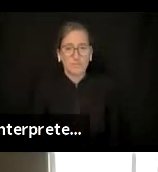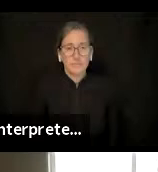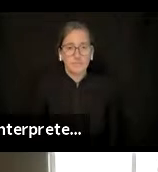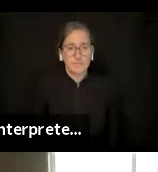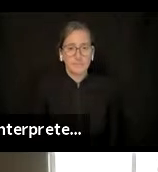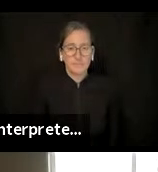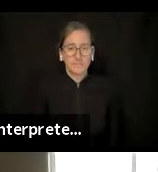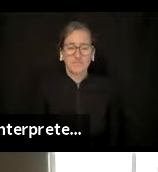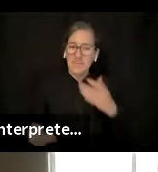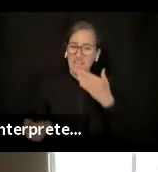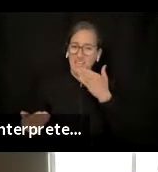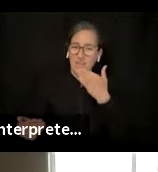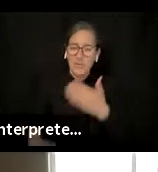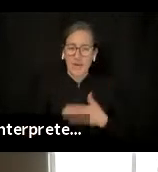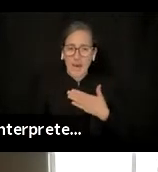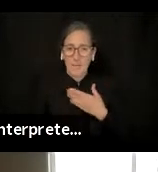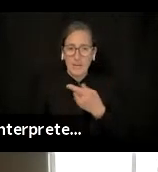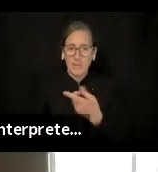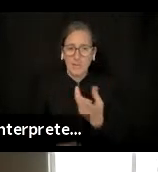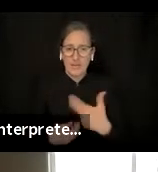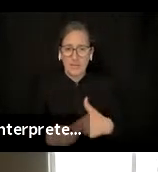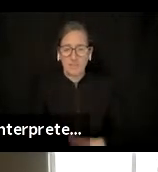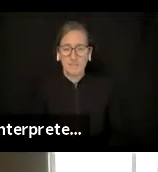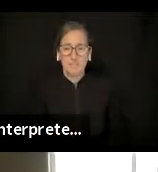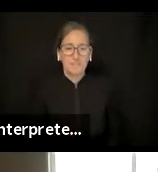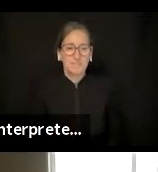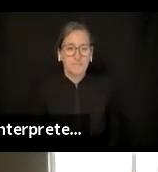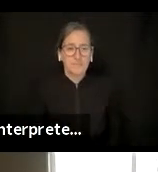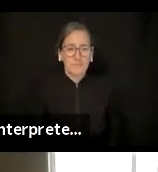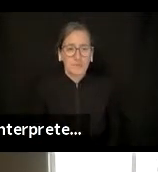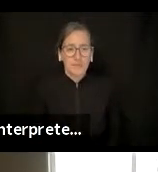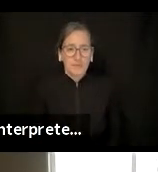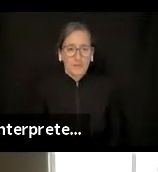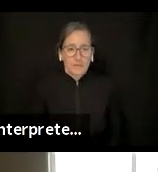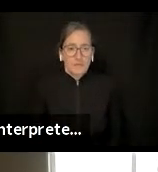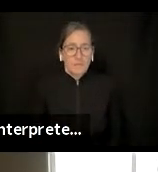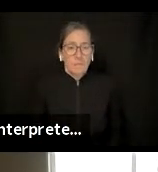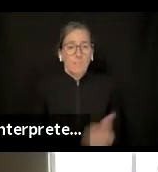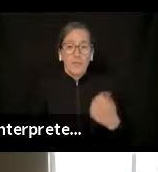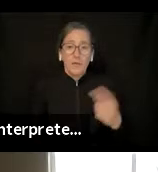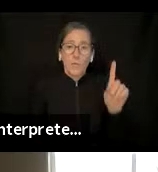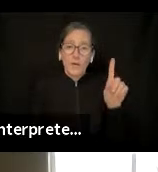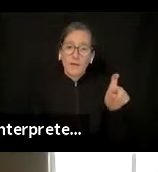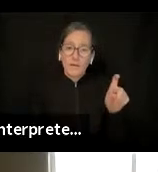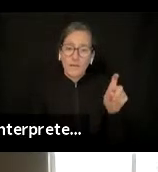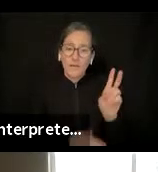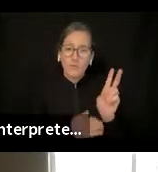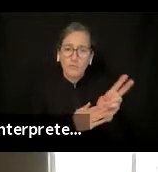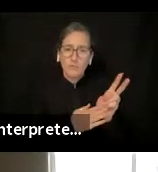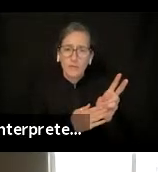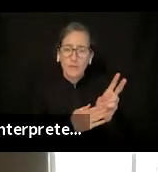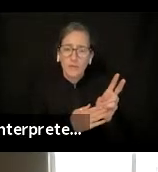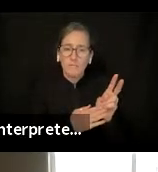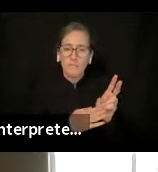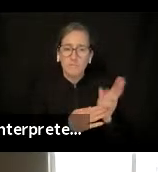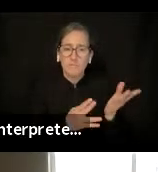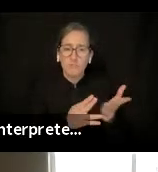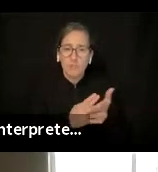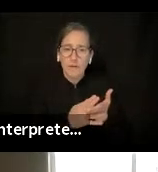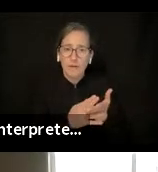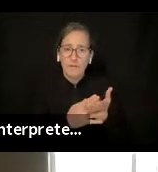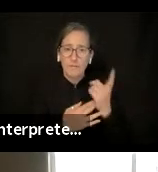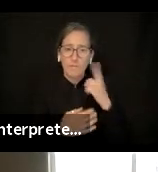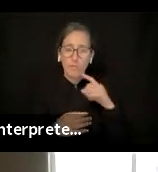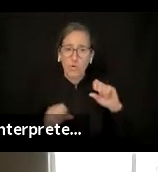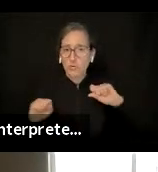Thank you, glad you're here. Does anyone need a 2-minute stretch break or a